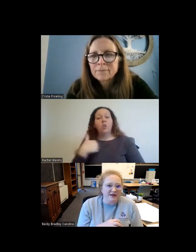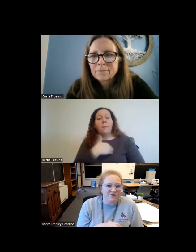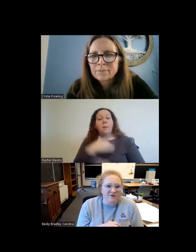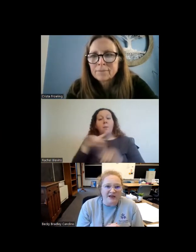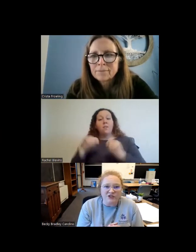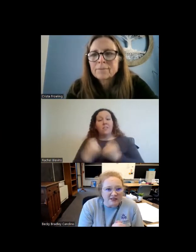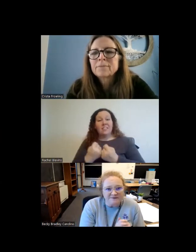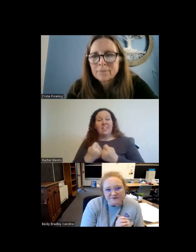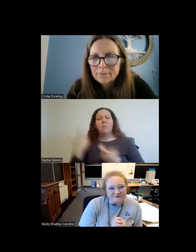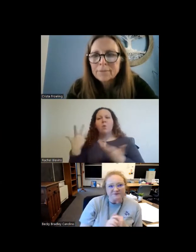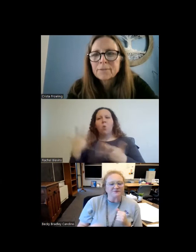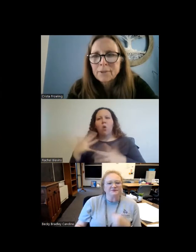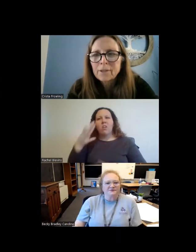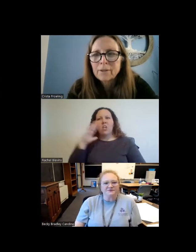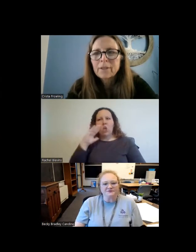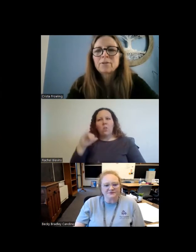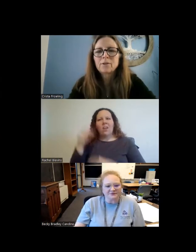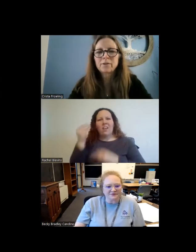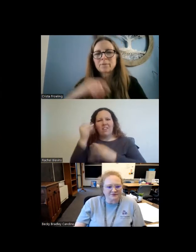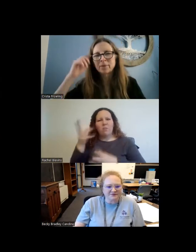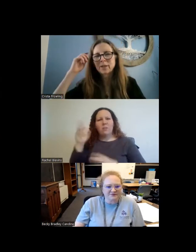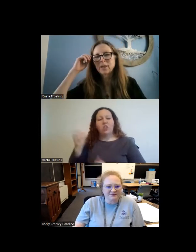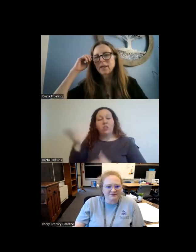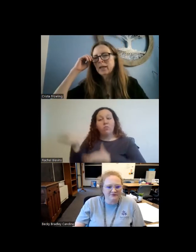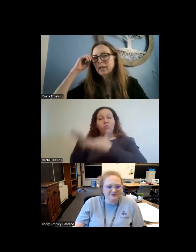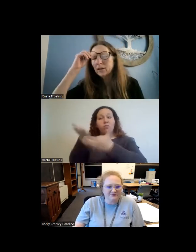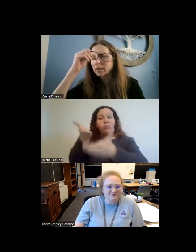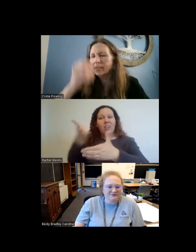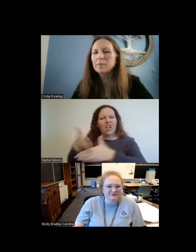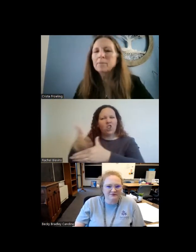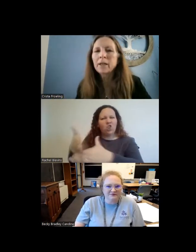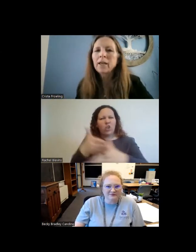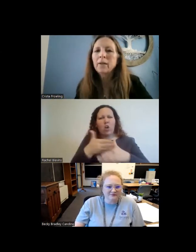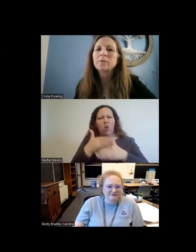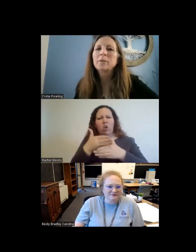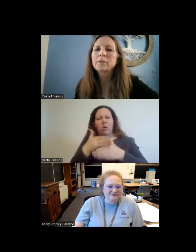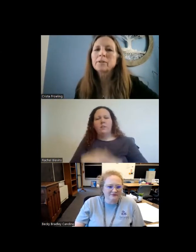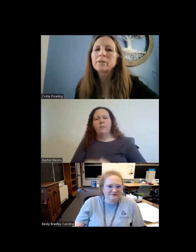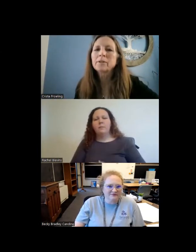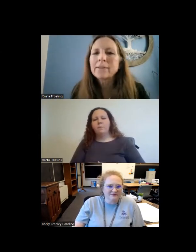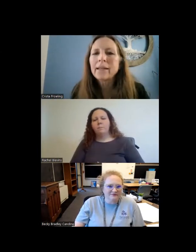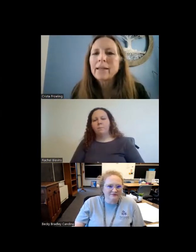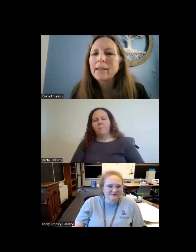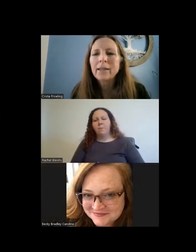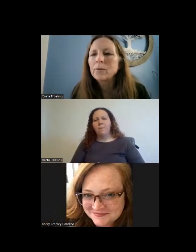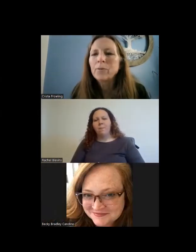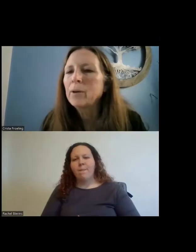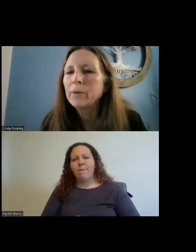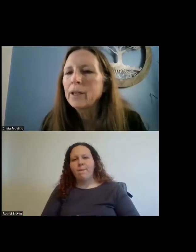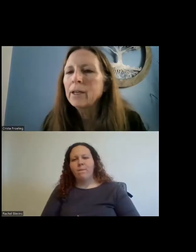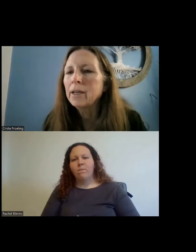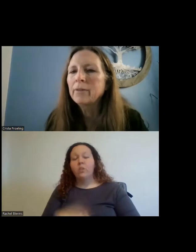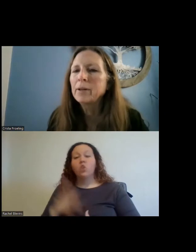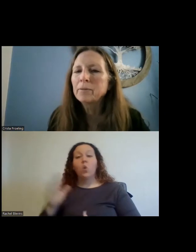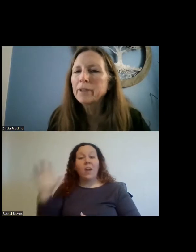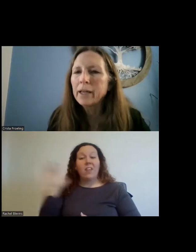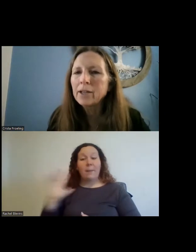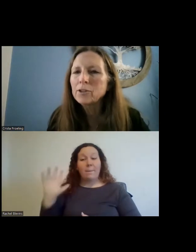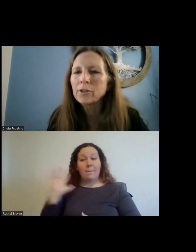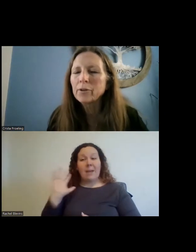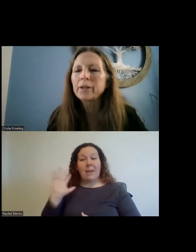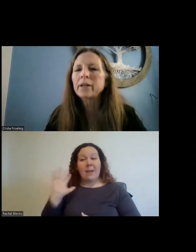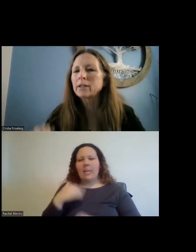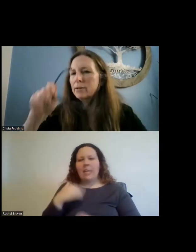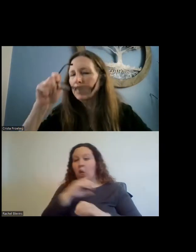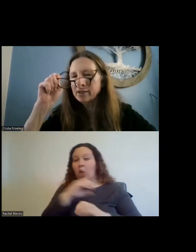that information. Yeah, that's awesome. And a lot of times, especially in the past, they didn't get fit with any kind of